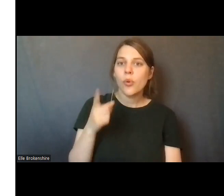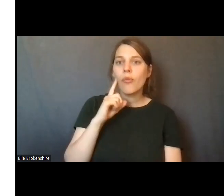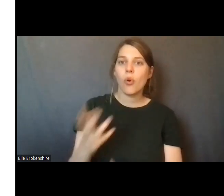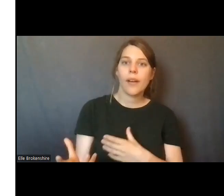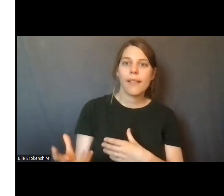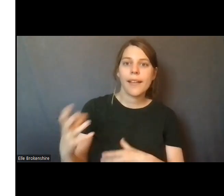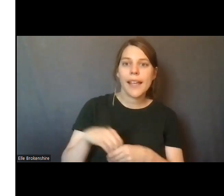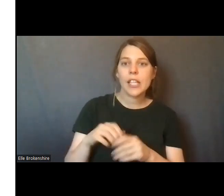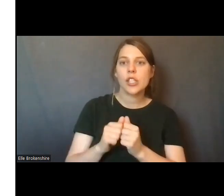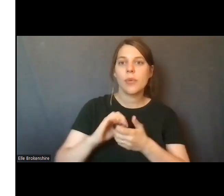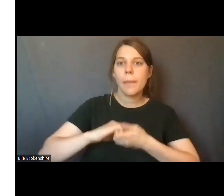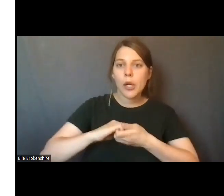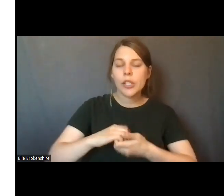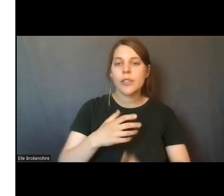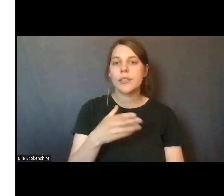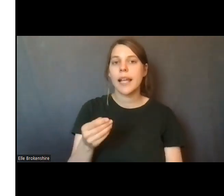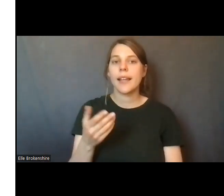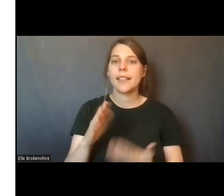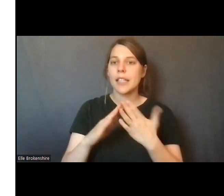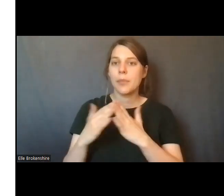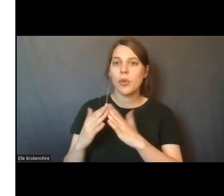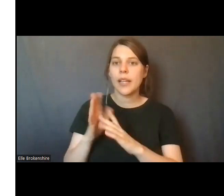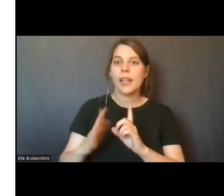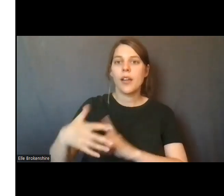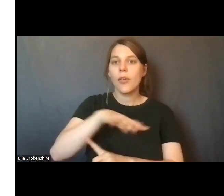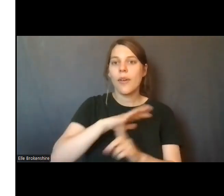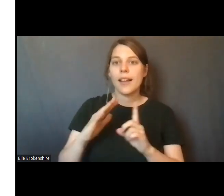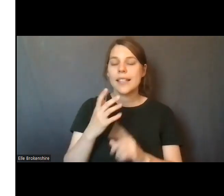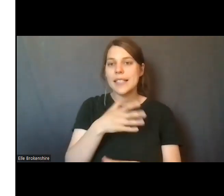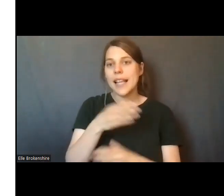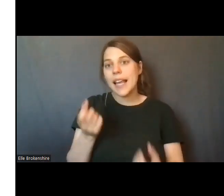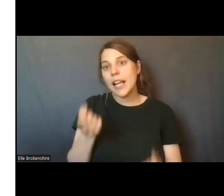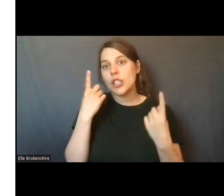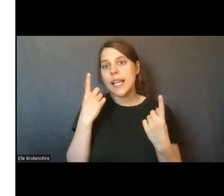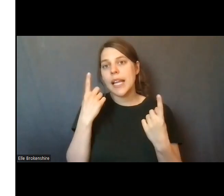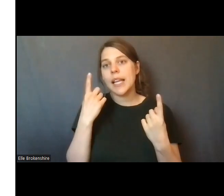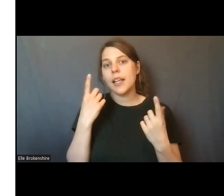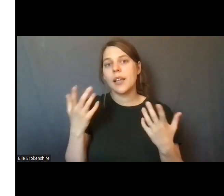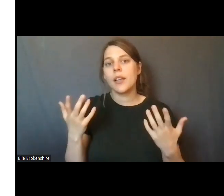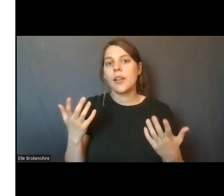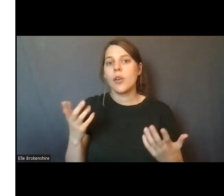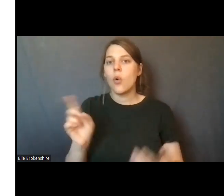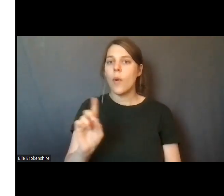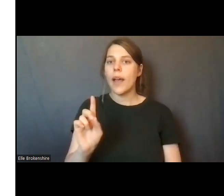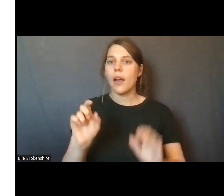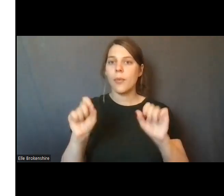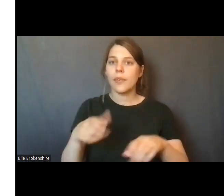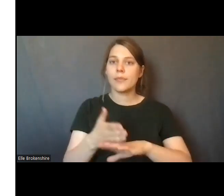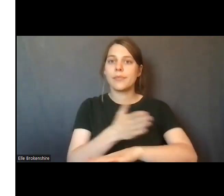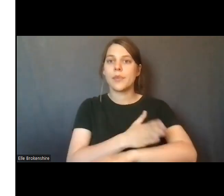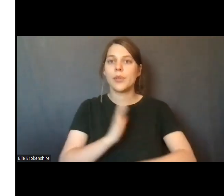engaging, with our partners in the communities around this and understanding where we might be able to, improve